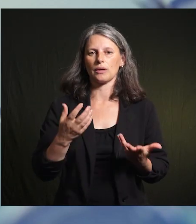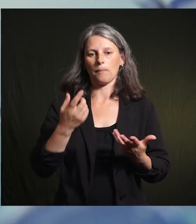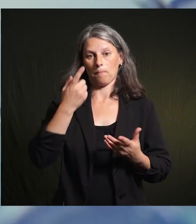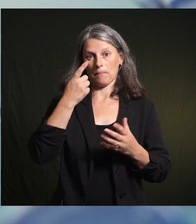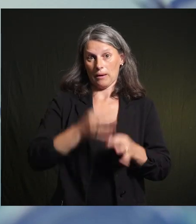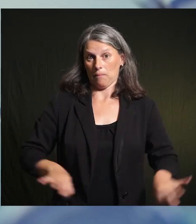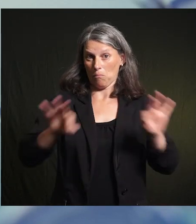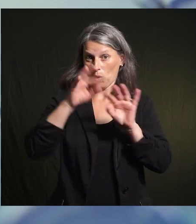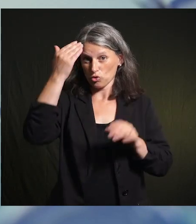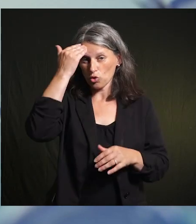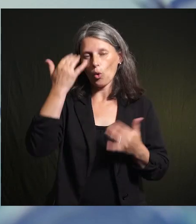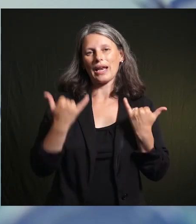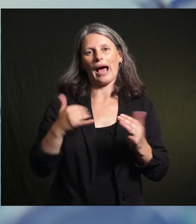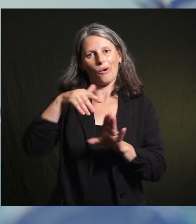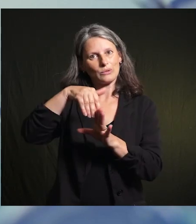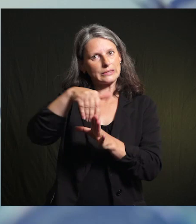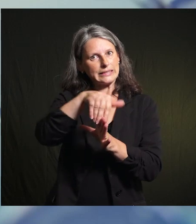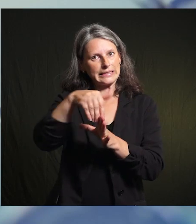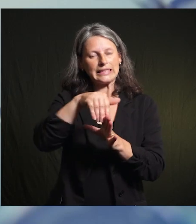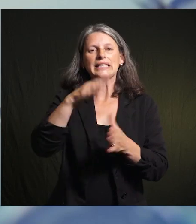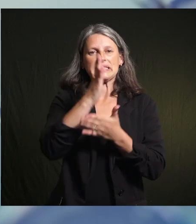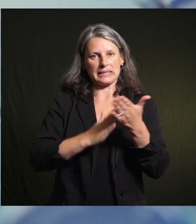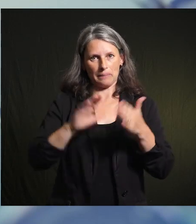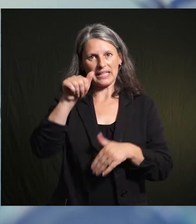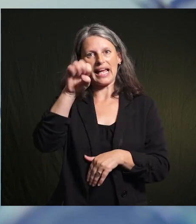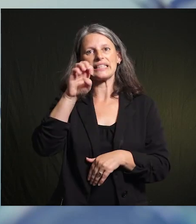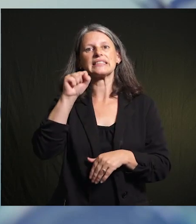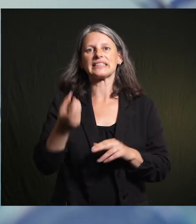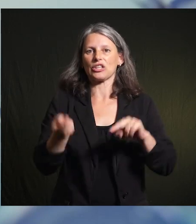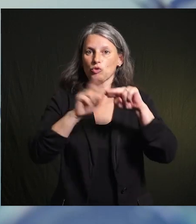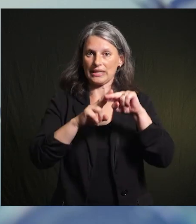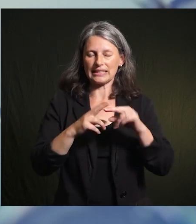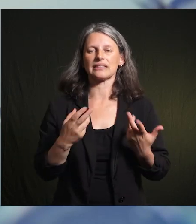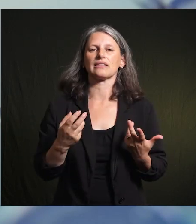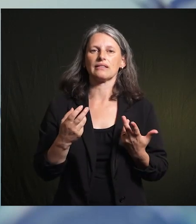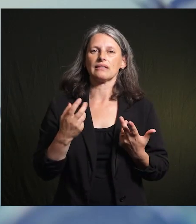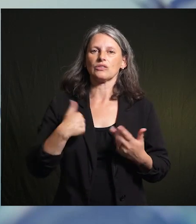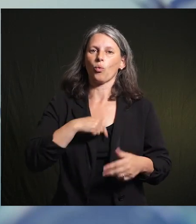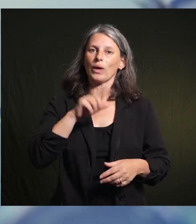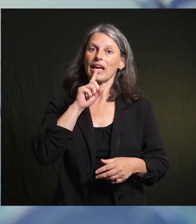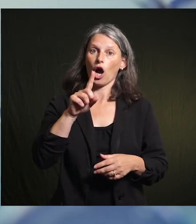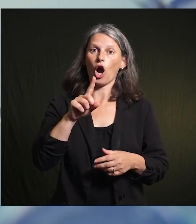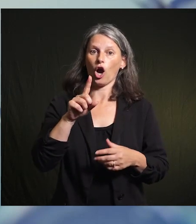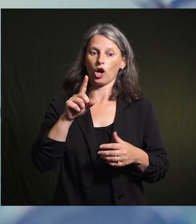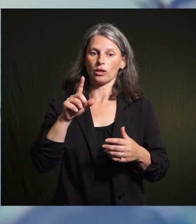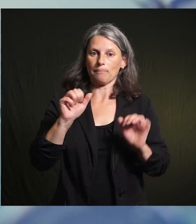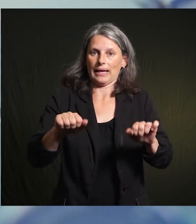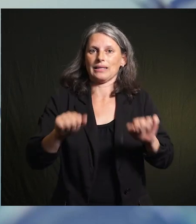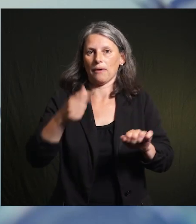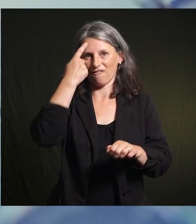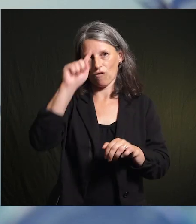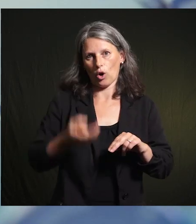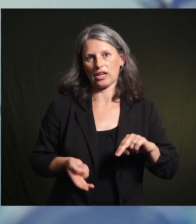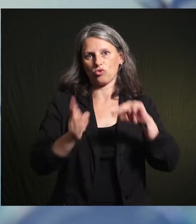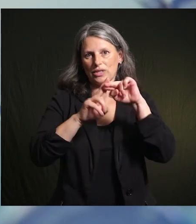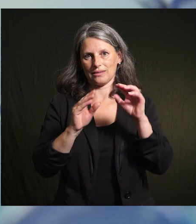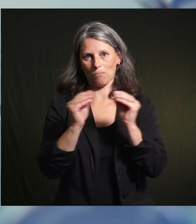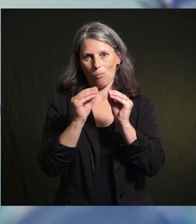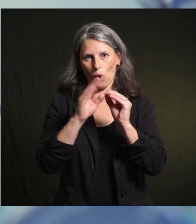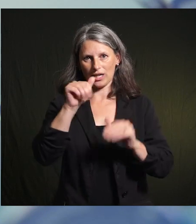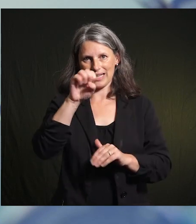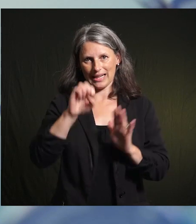precarious position. We are seeing cases increase. And we know that we're very vulnerable for a resurgence in cases. We're